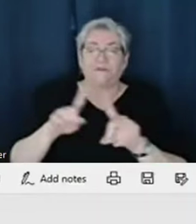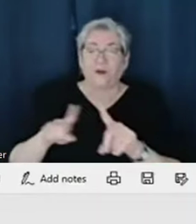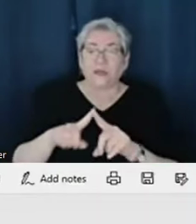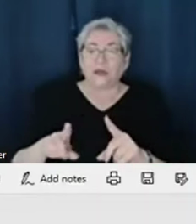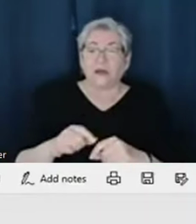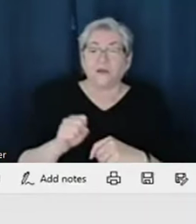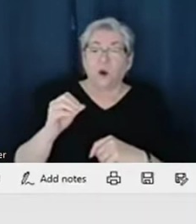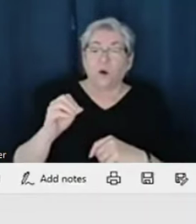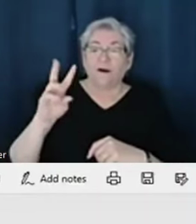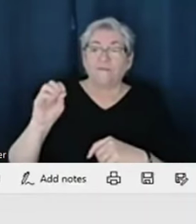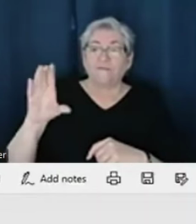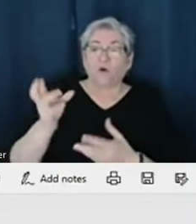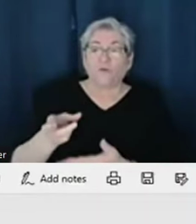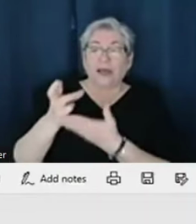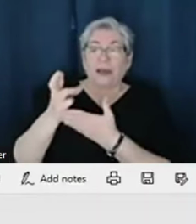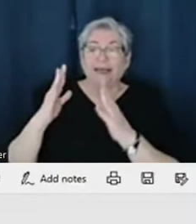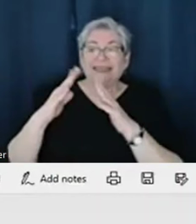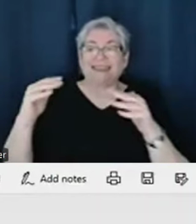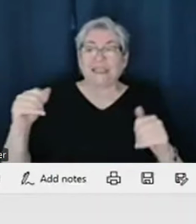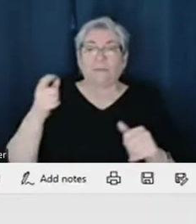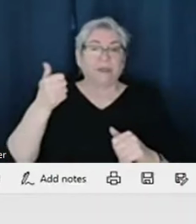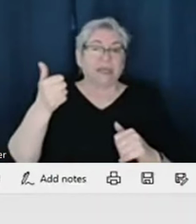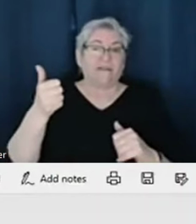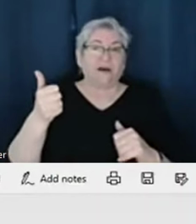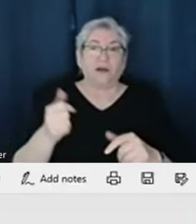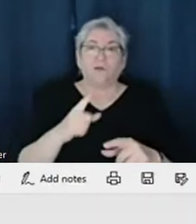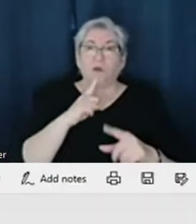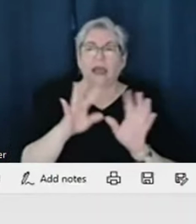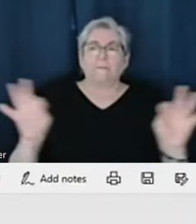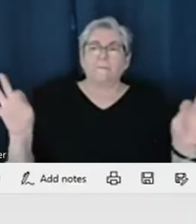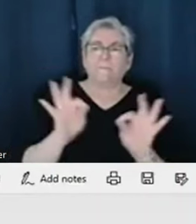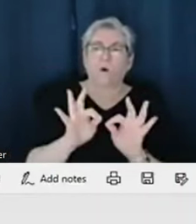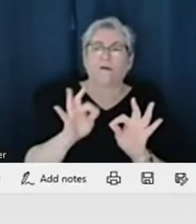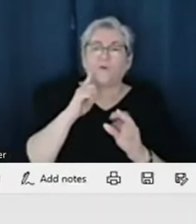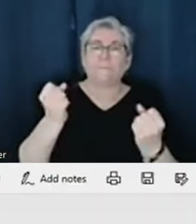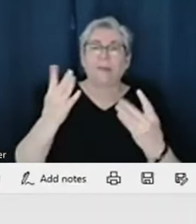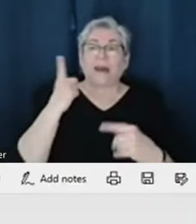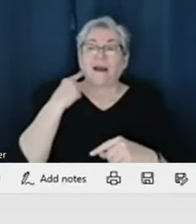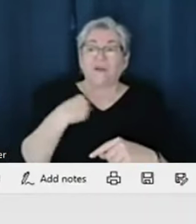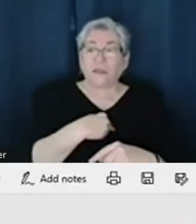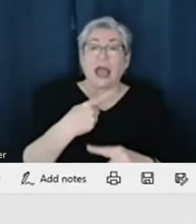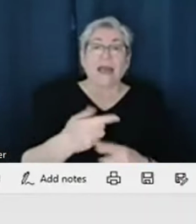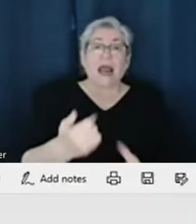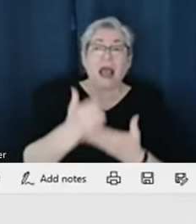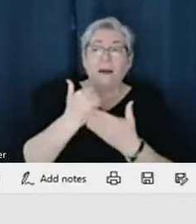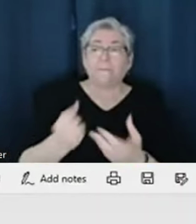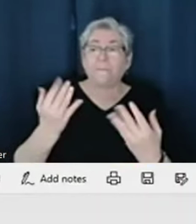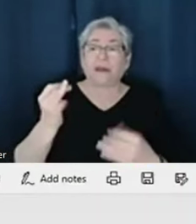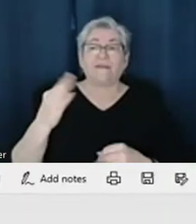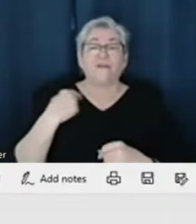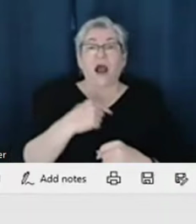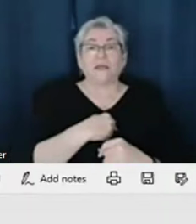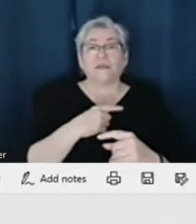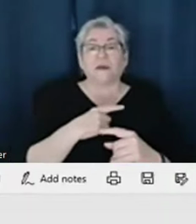is so important to so many of us and has helped so many of us, but is really a very